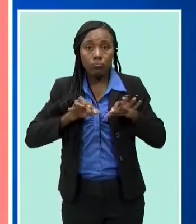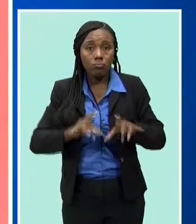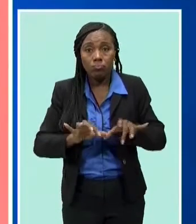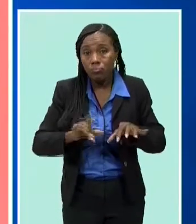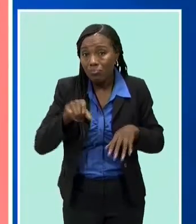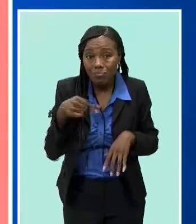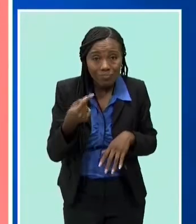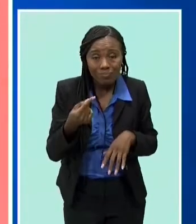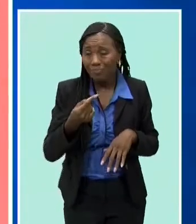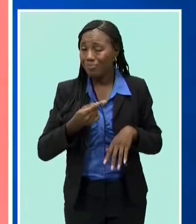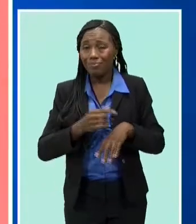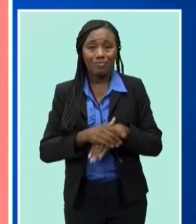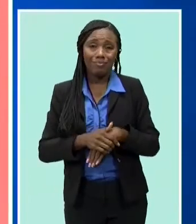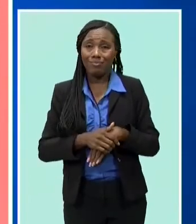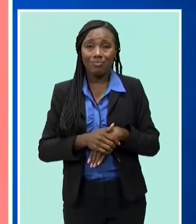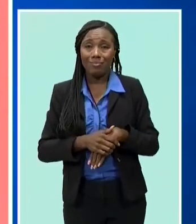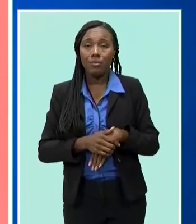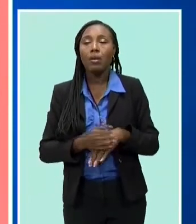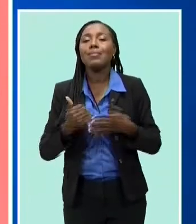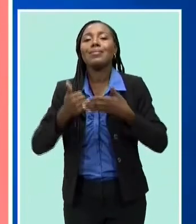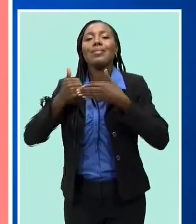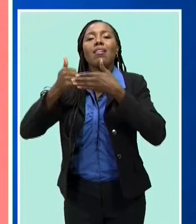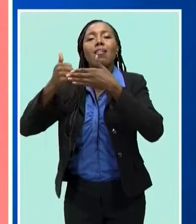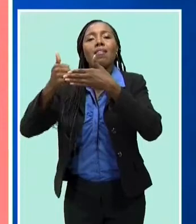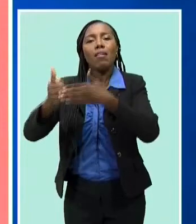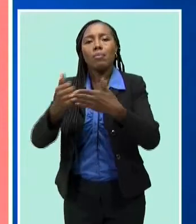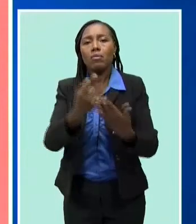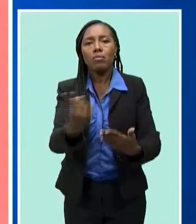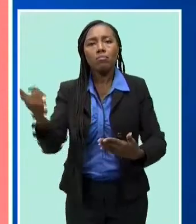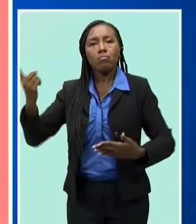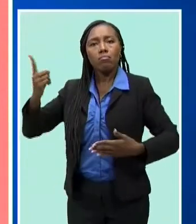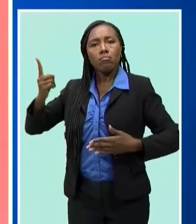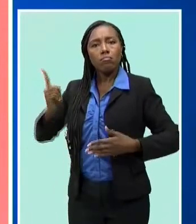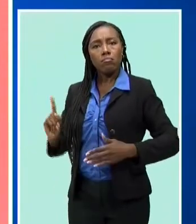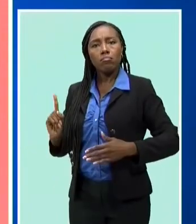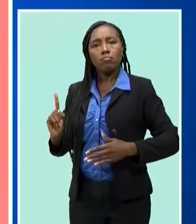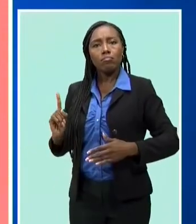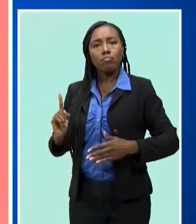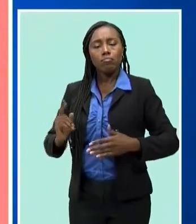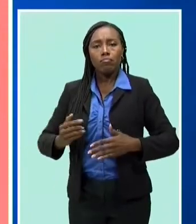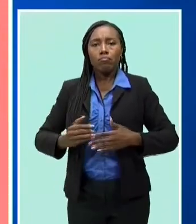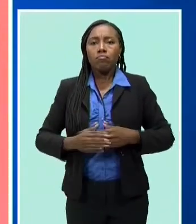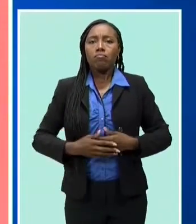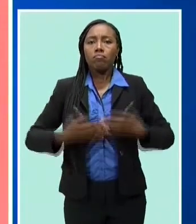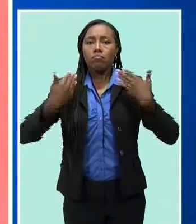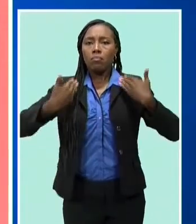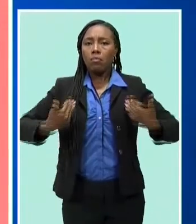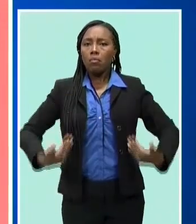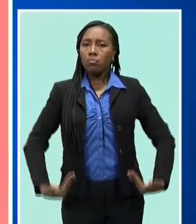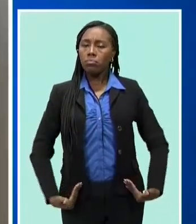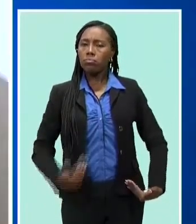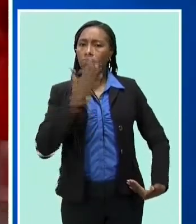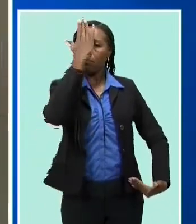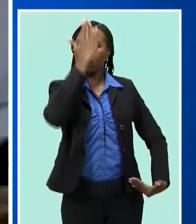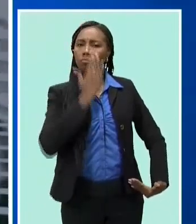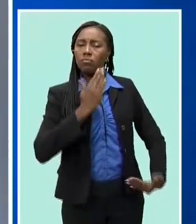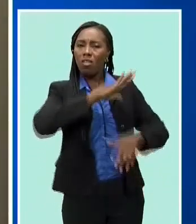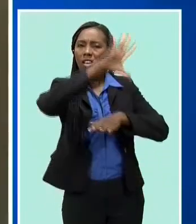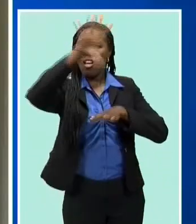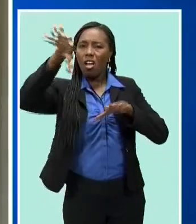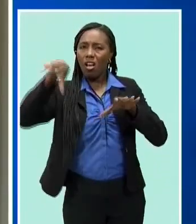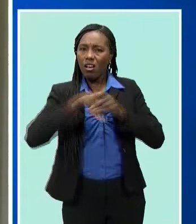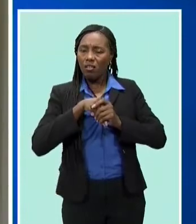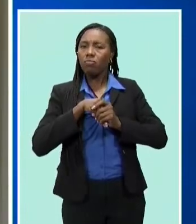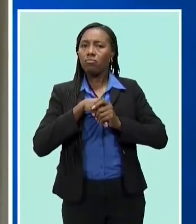will be able to stand on a stage. Your deportment, your every